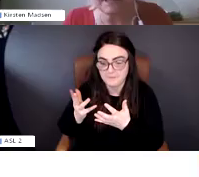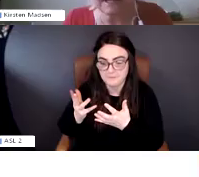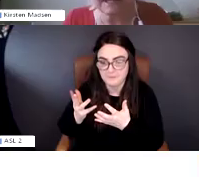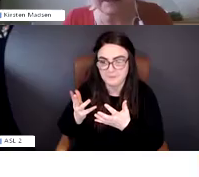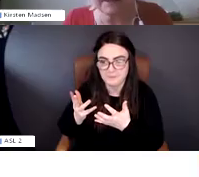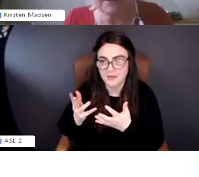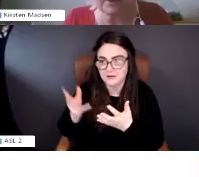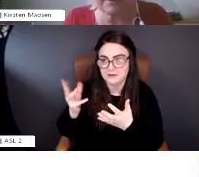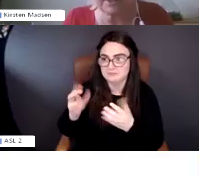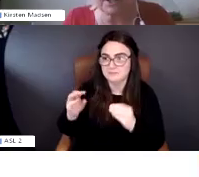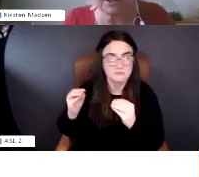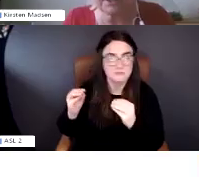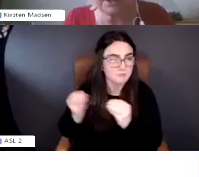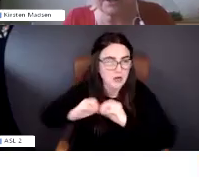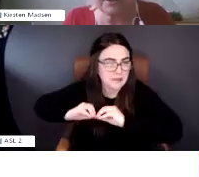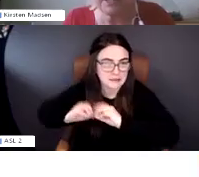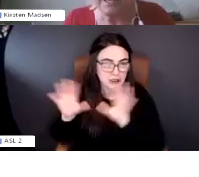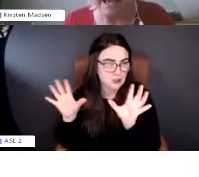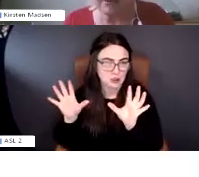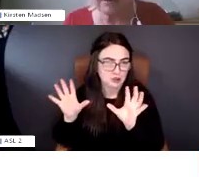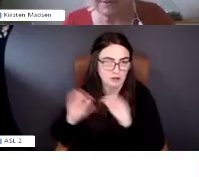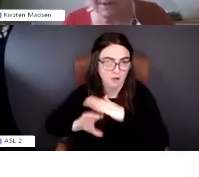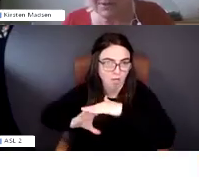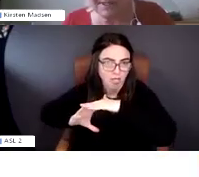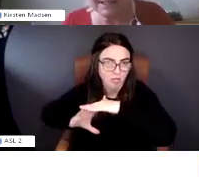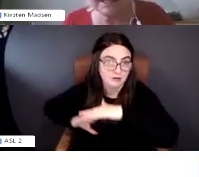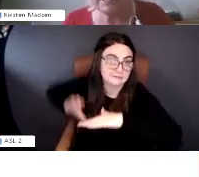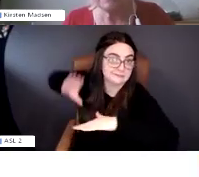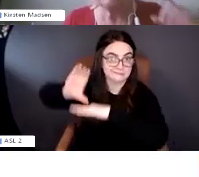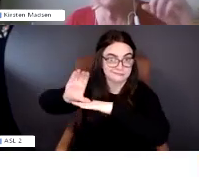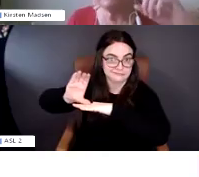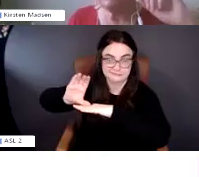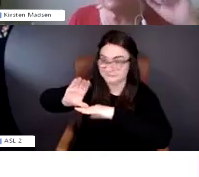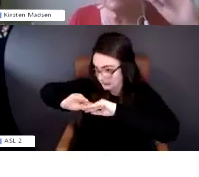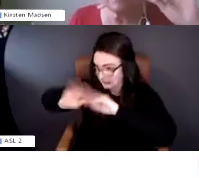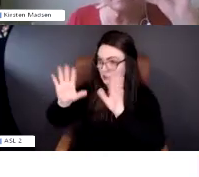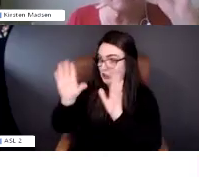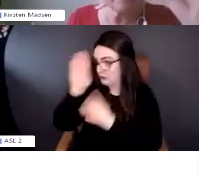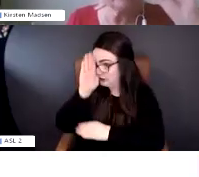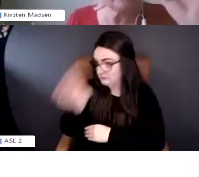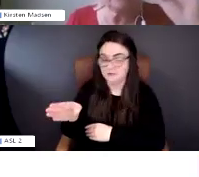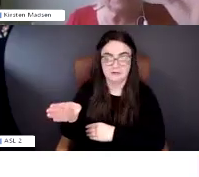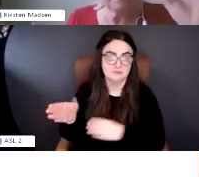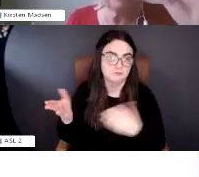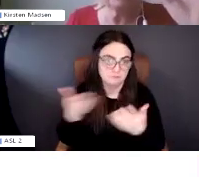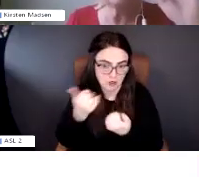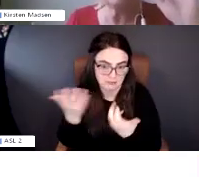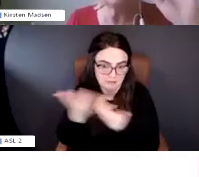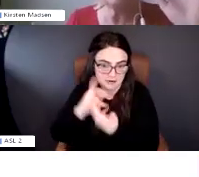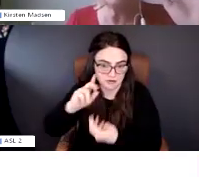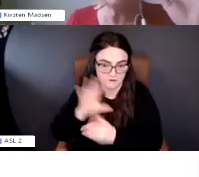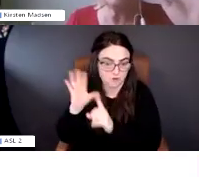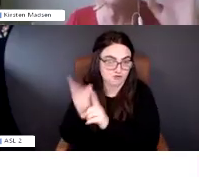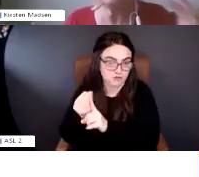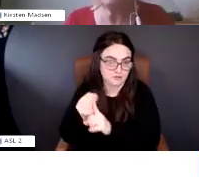and it was clearer with regard to how it was being presented. But that also taught us very valuable lessons about